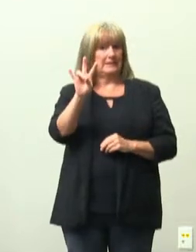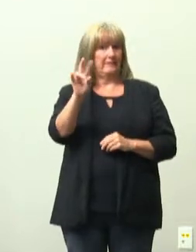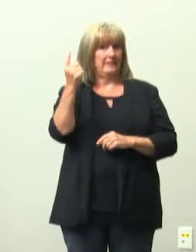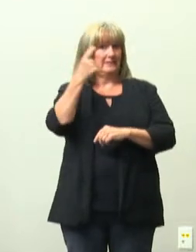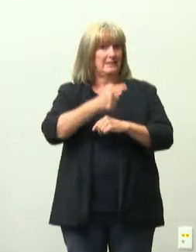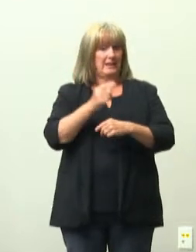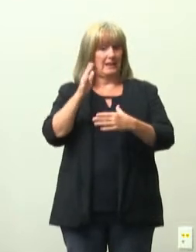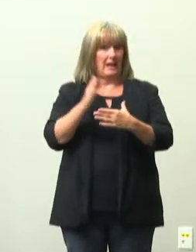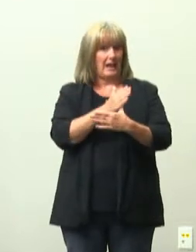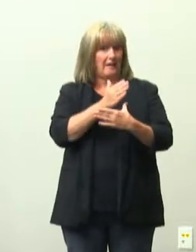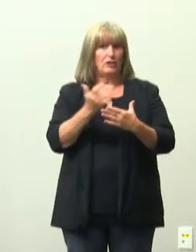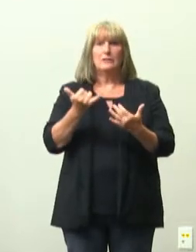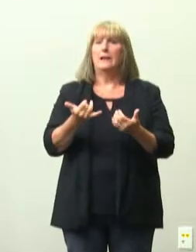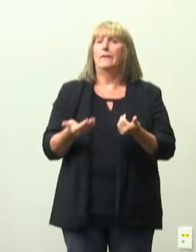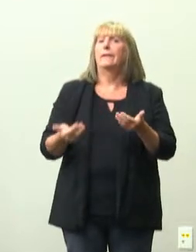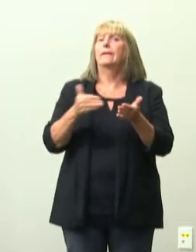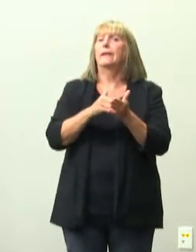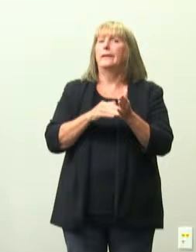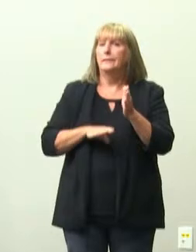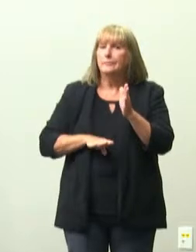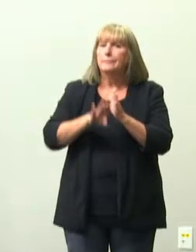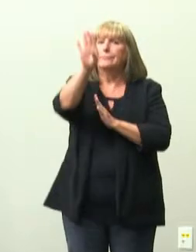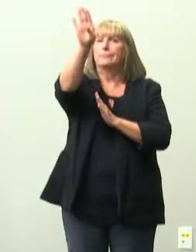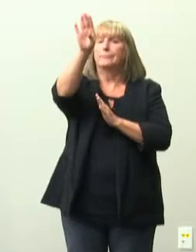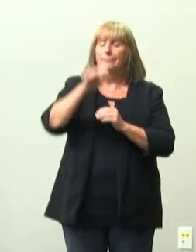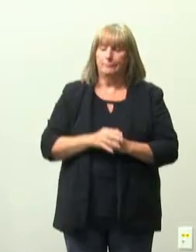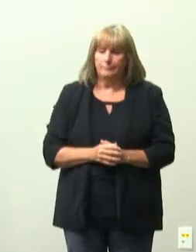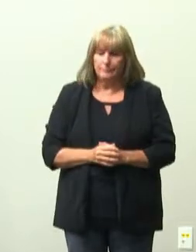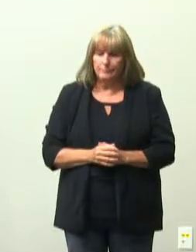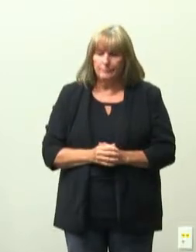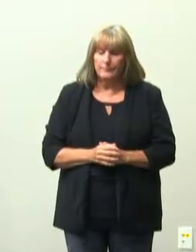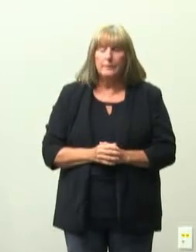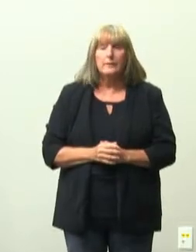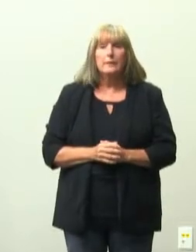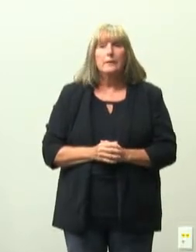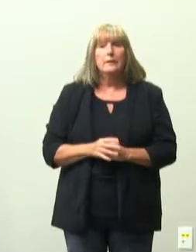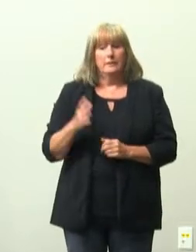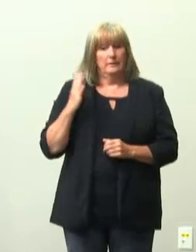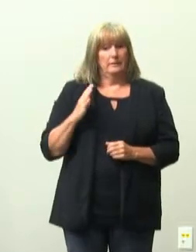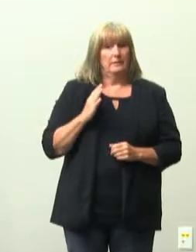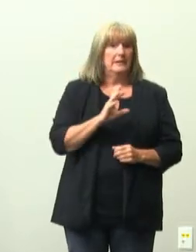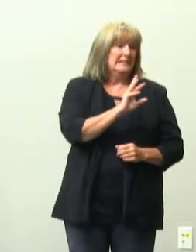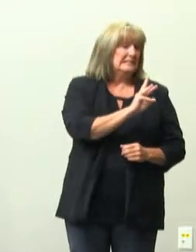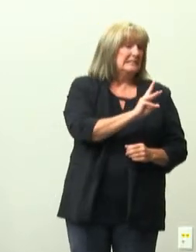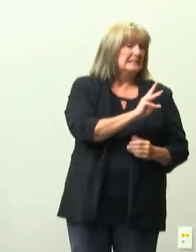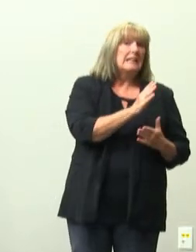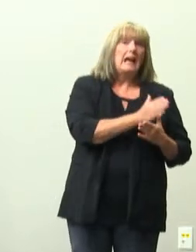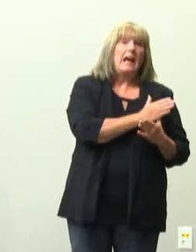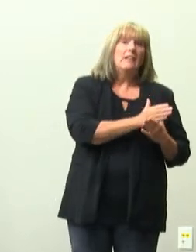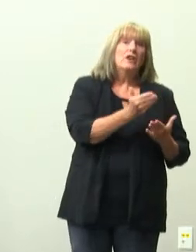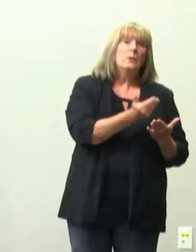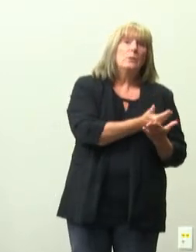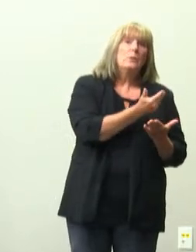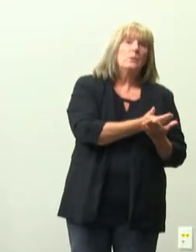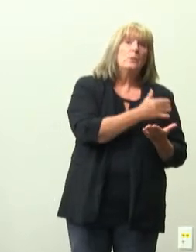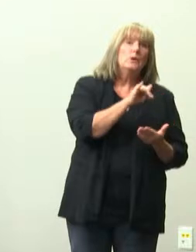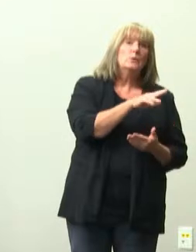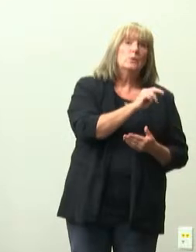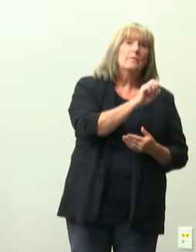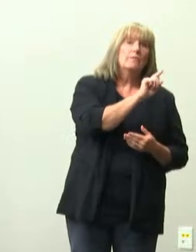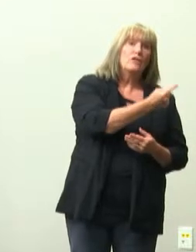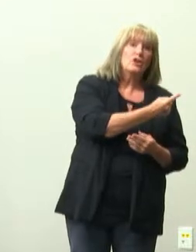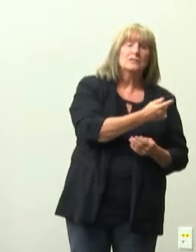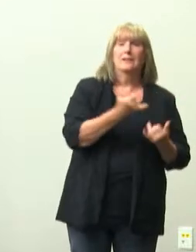now trending back upward on the chart, up from an average of 6 new cases per day on June 1st